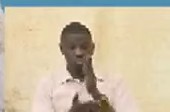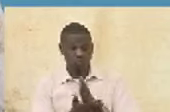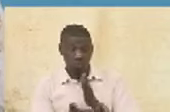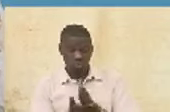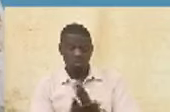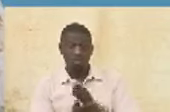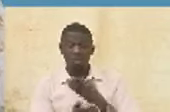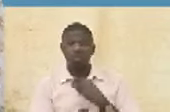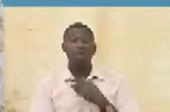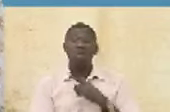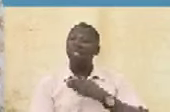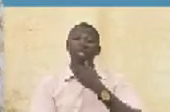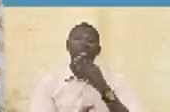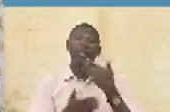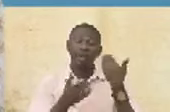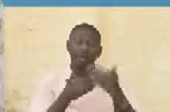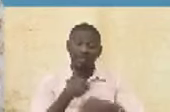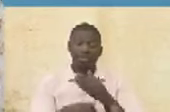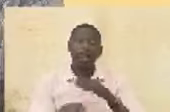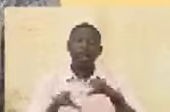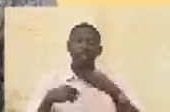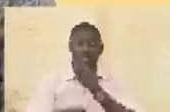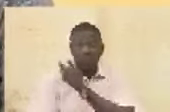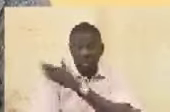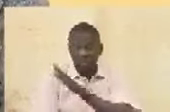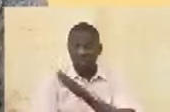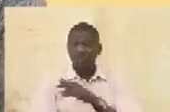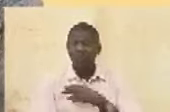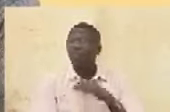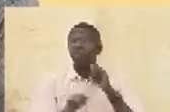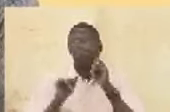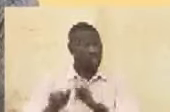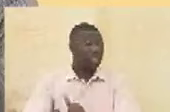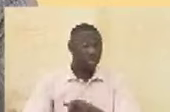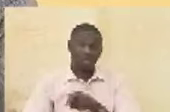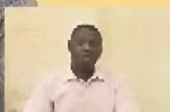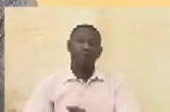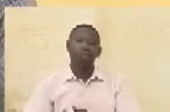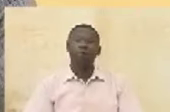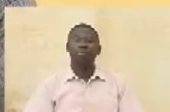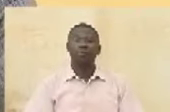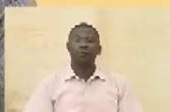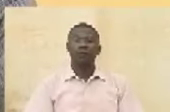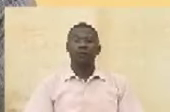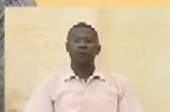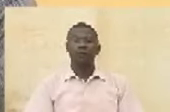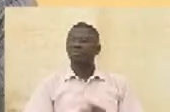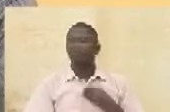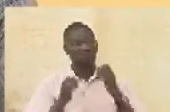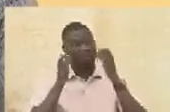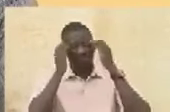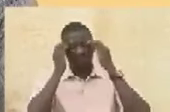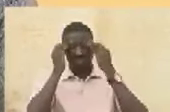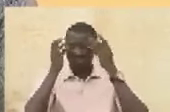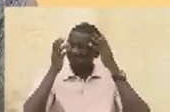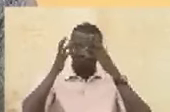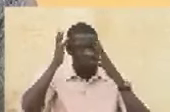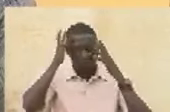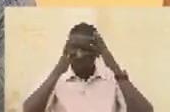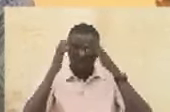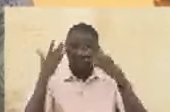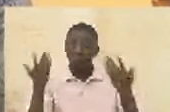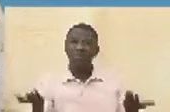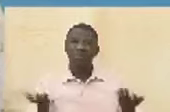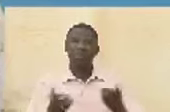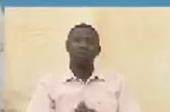will remain here. Then we were so puzzled with them dole kuma fo min